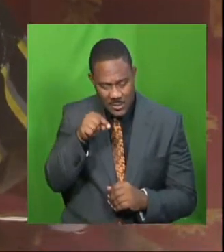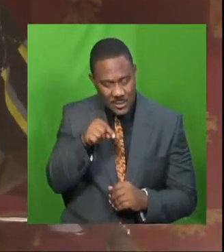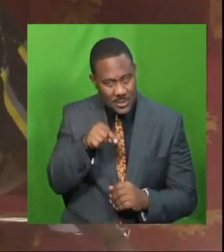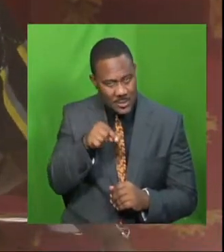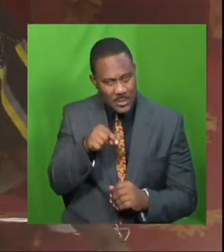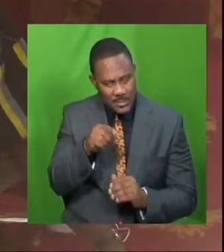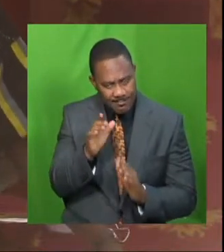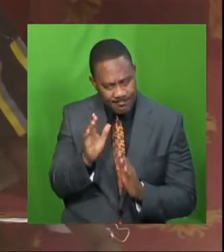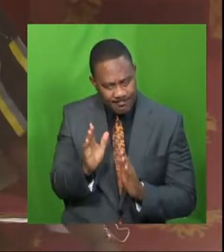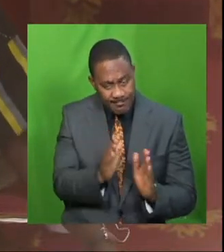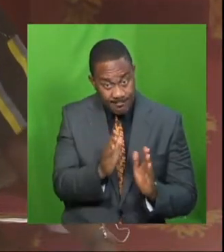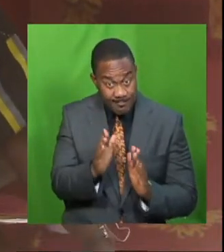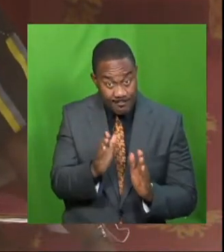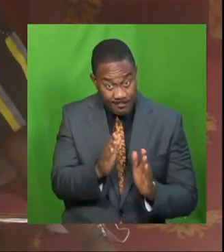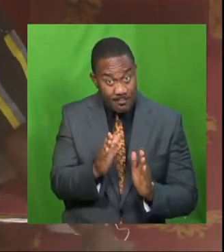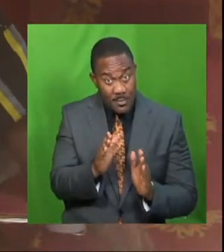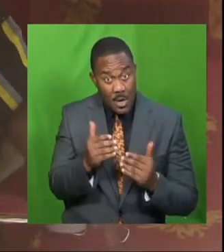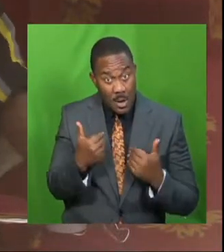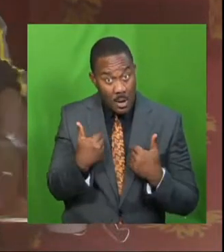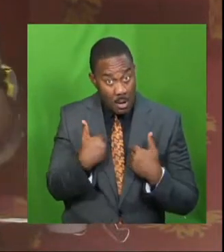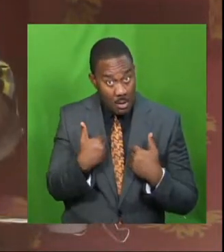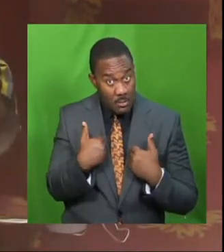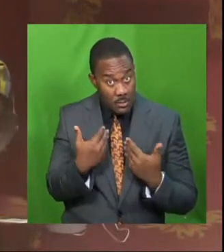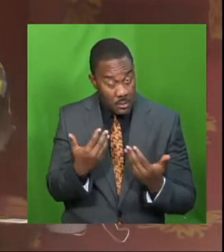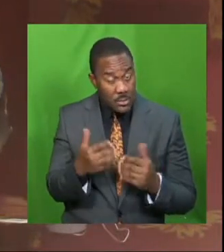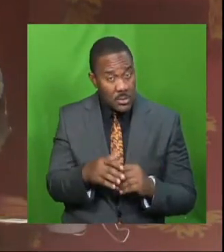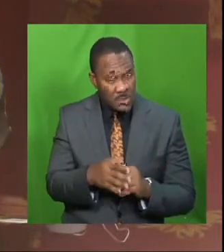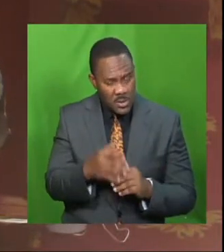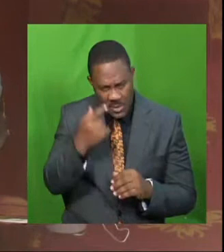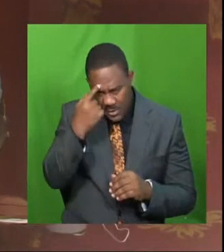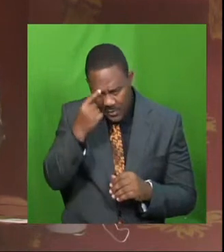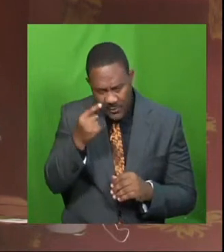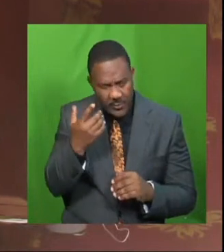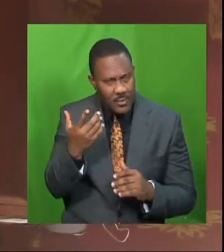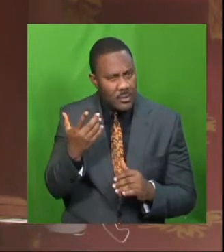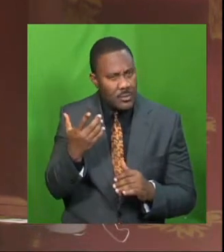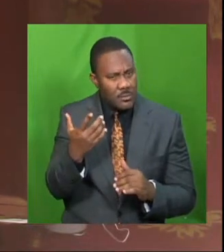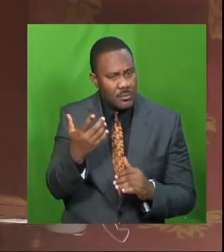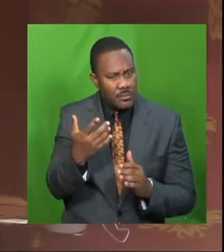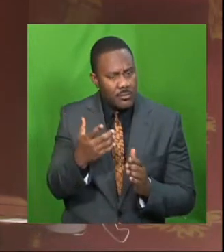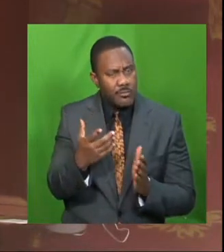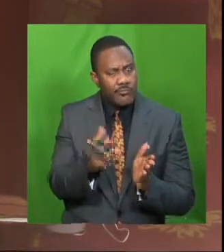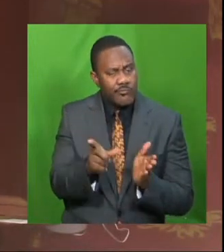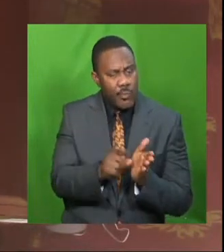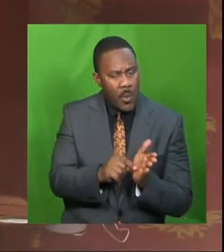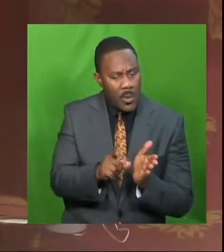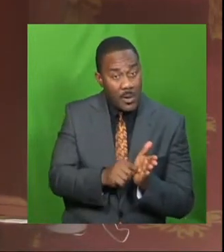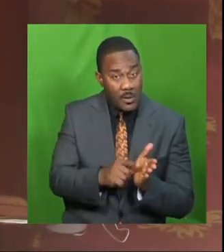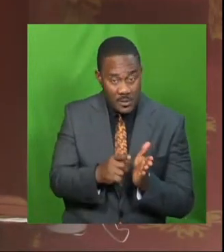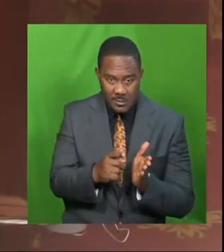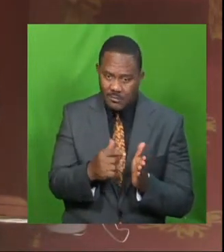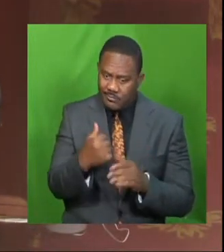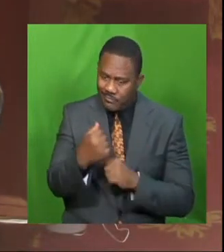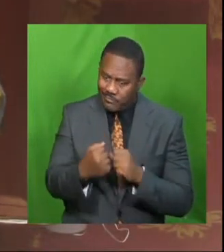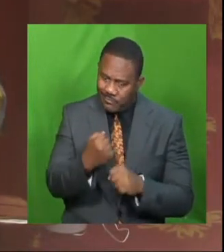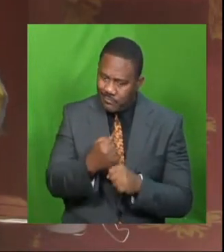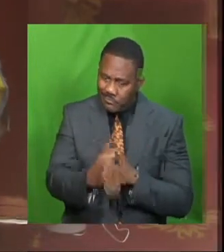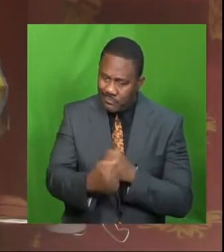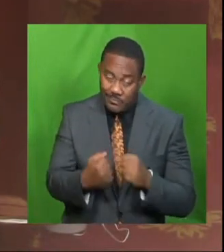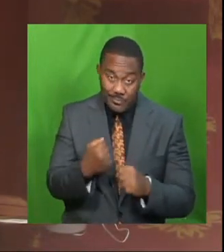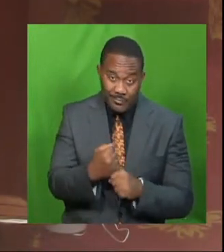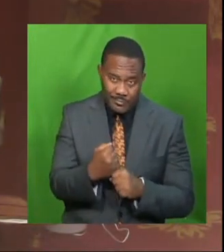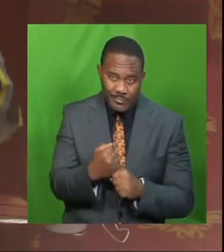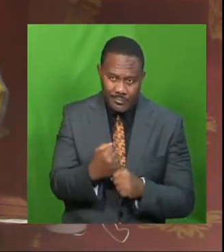a platform for publication of annual domestic reports on the safety of journalists. The reason is that, Mr.